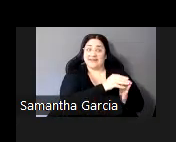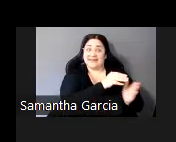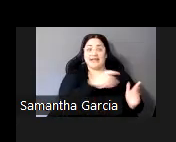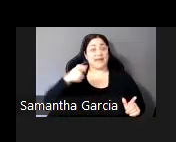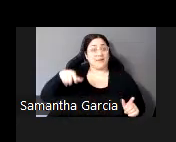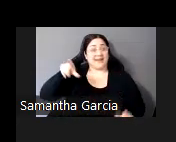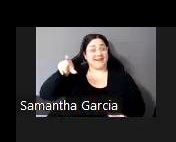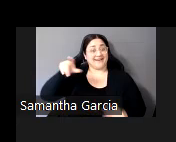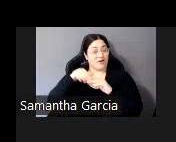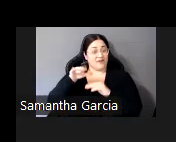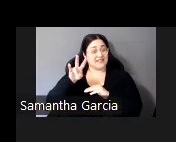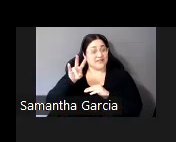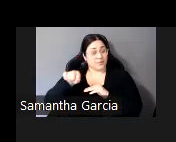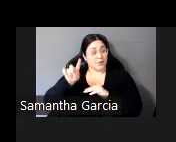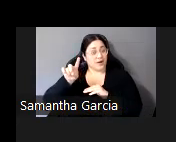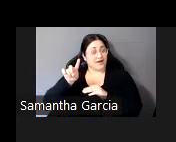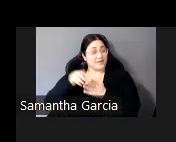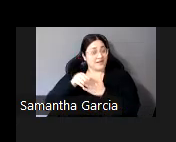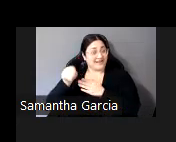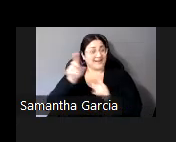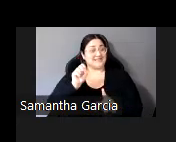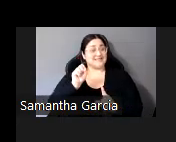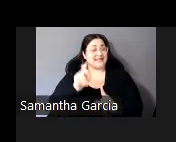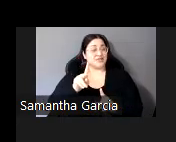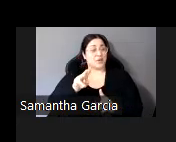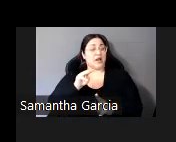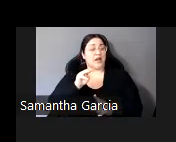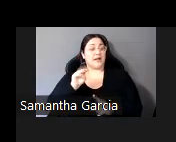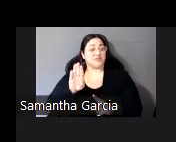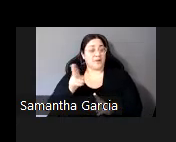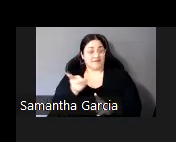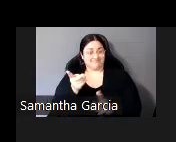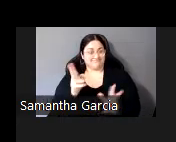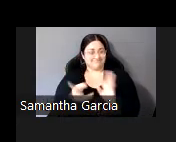million. Saskatchewan and Manitoba victims was over 7.1 million.